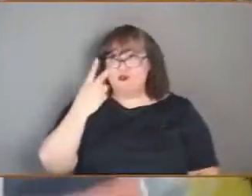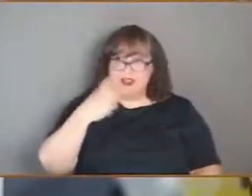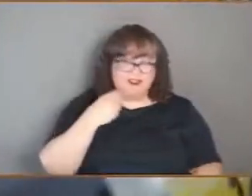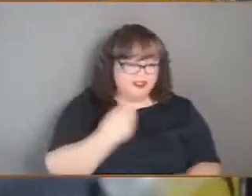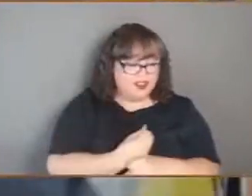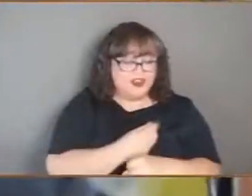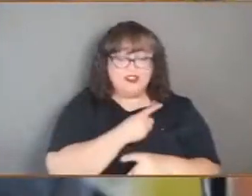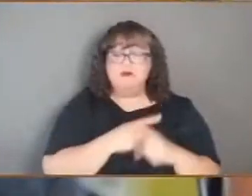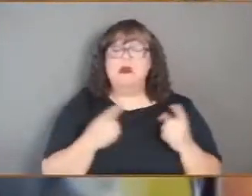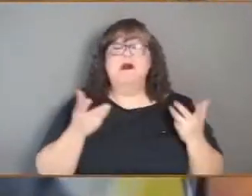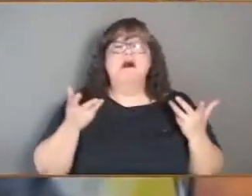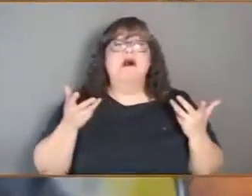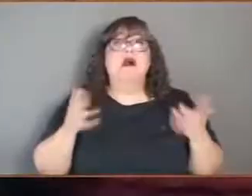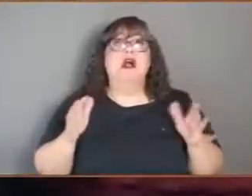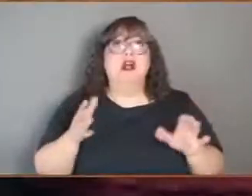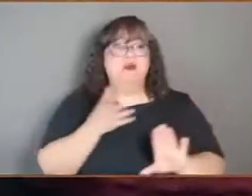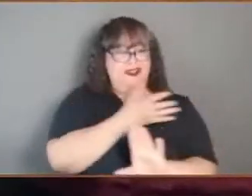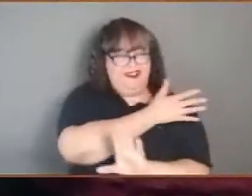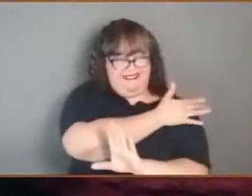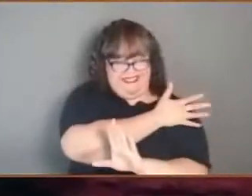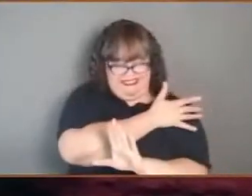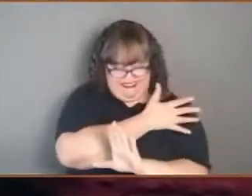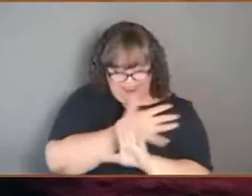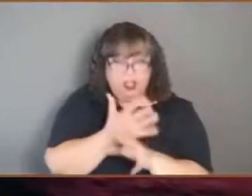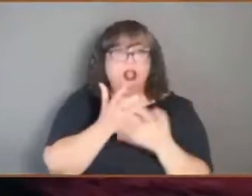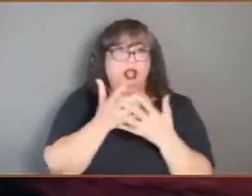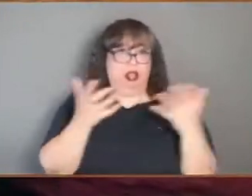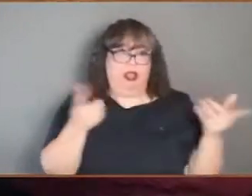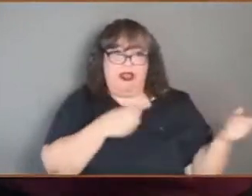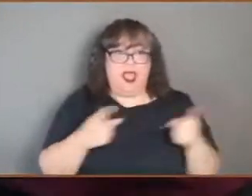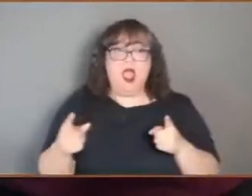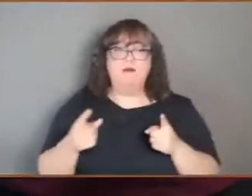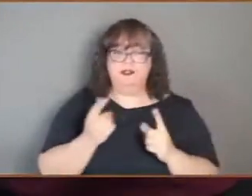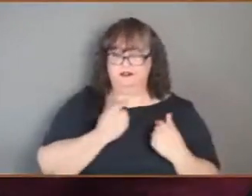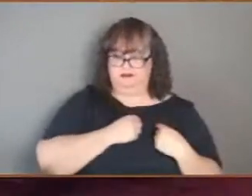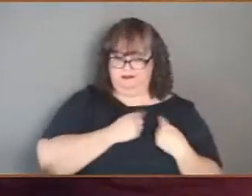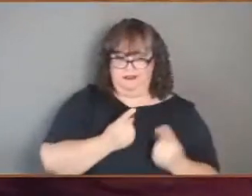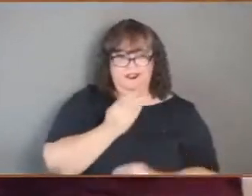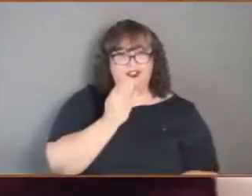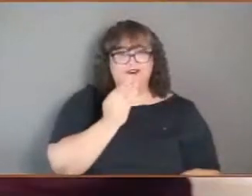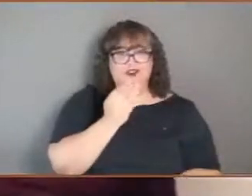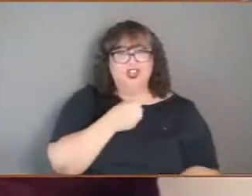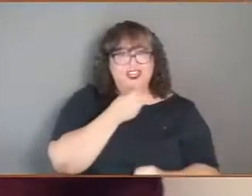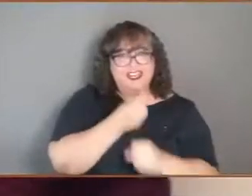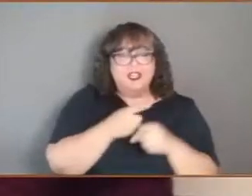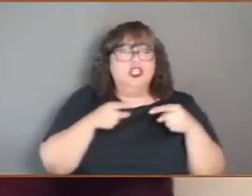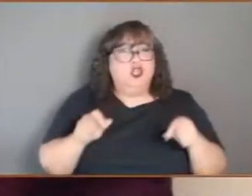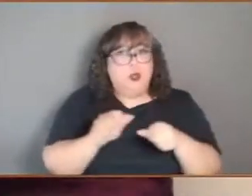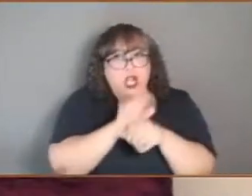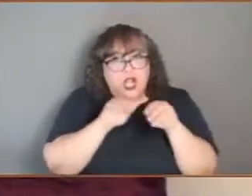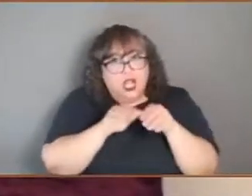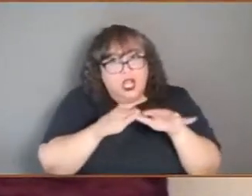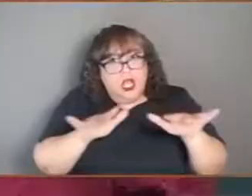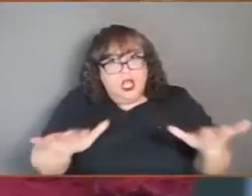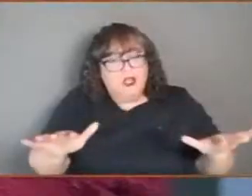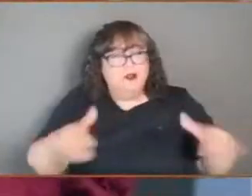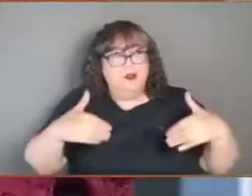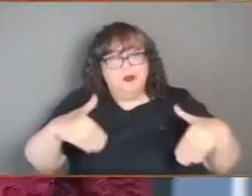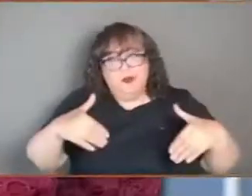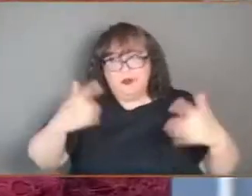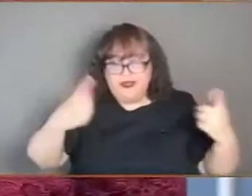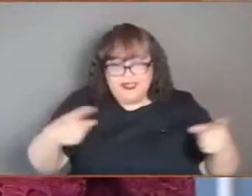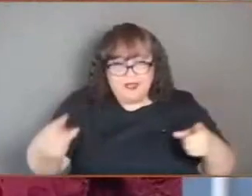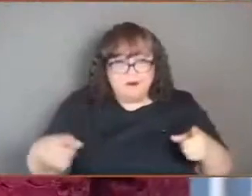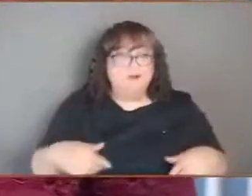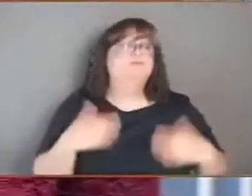just to get us prepared. Can you walk us through, I guess, the past, 14 months during the pandemic here? Well, how's it been? Quite exciting. So we actually